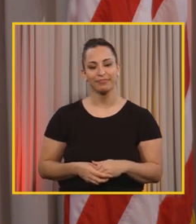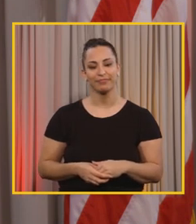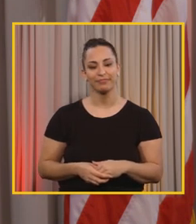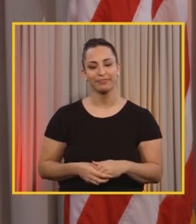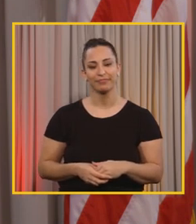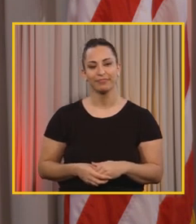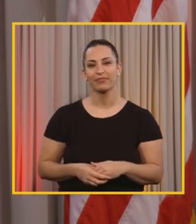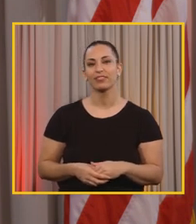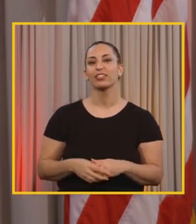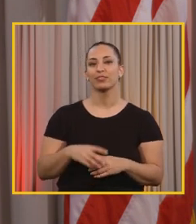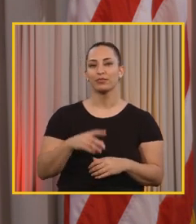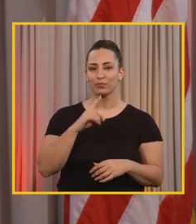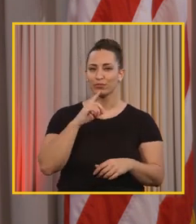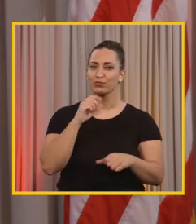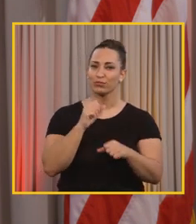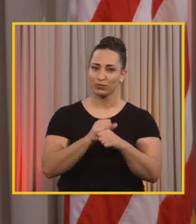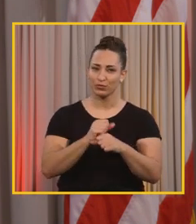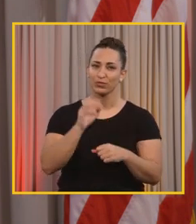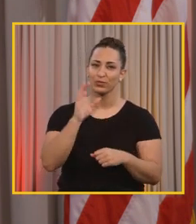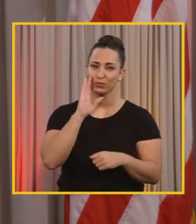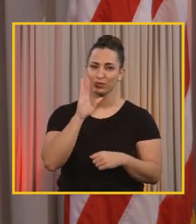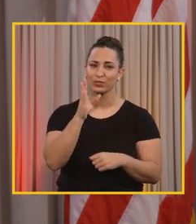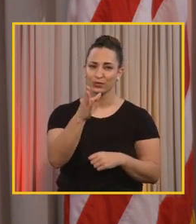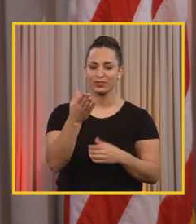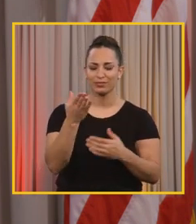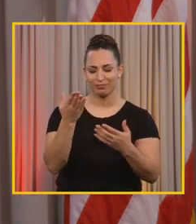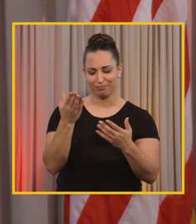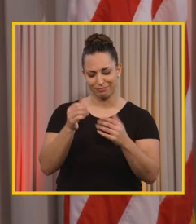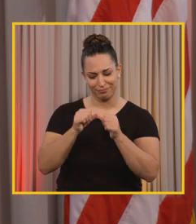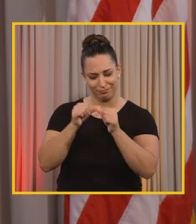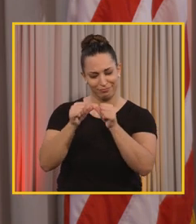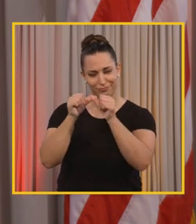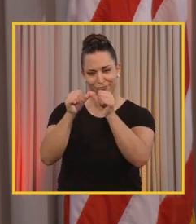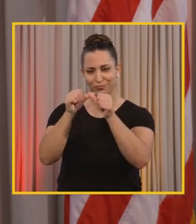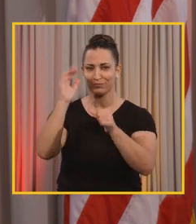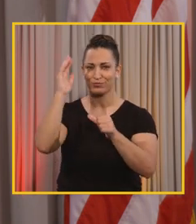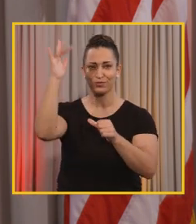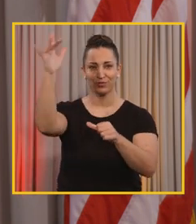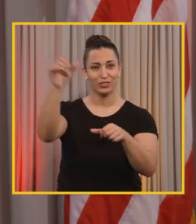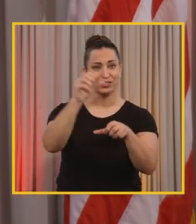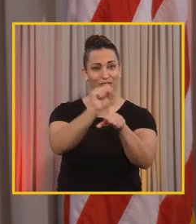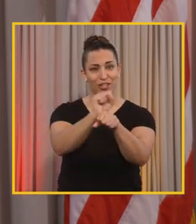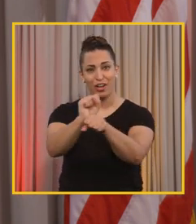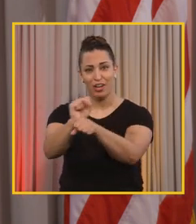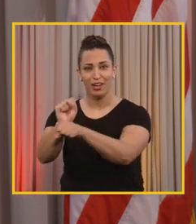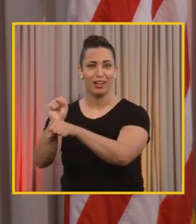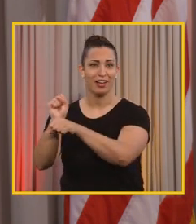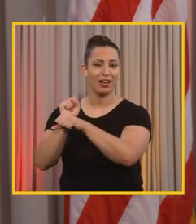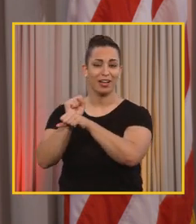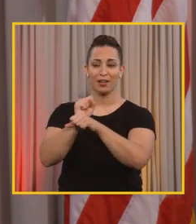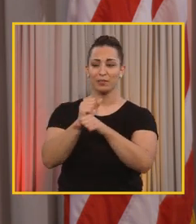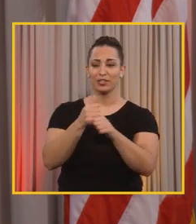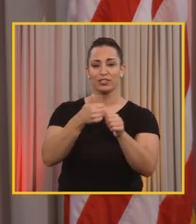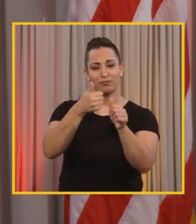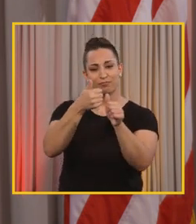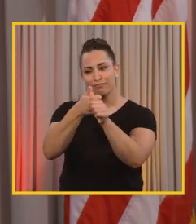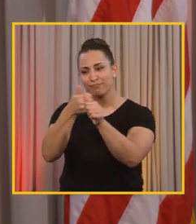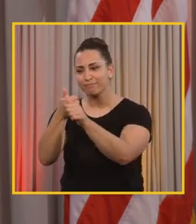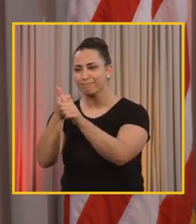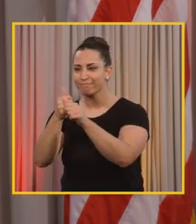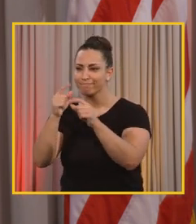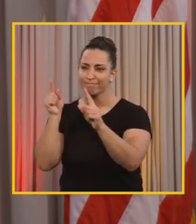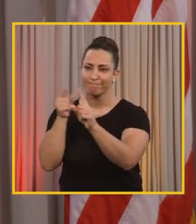skills and knowledge. I trust you will continue to do so on the